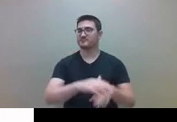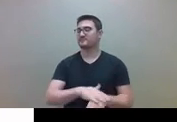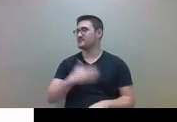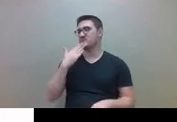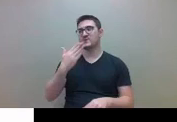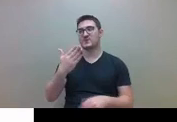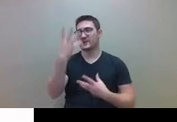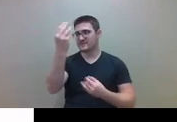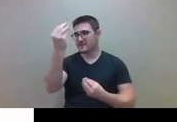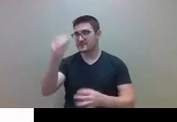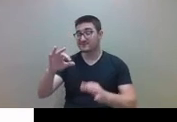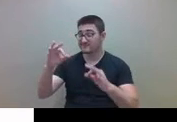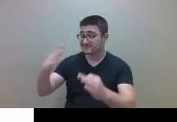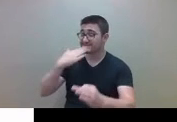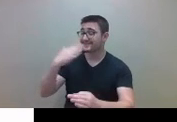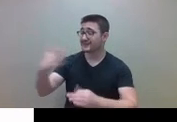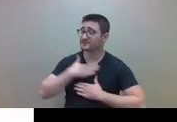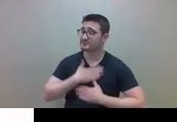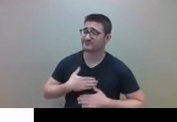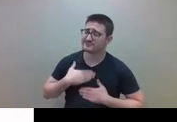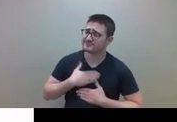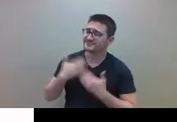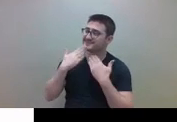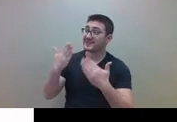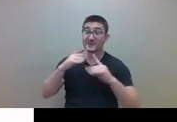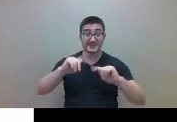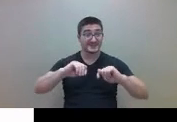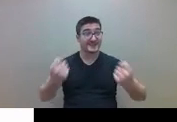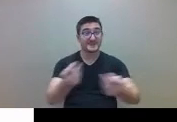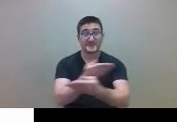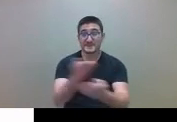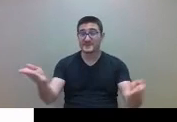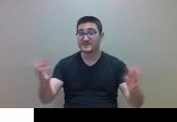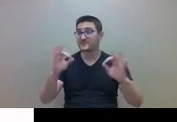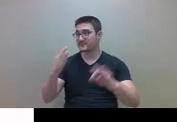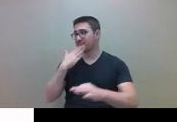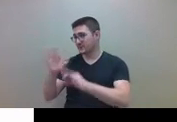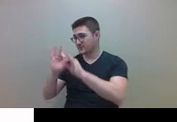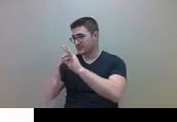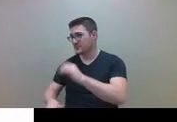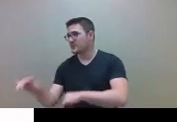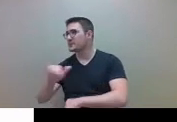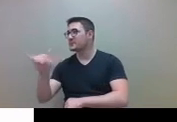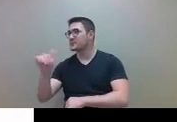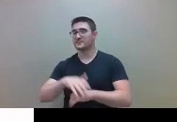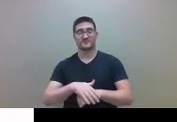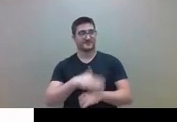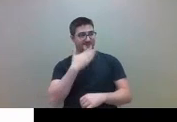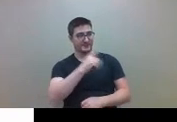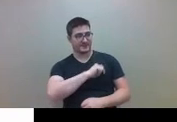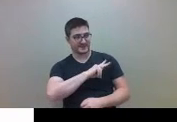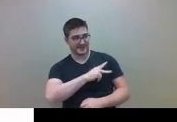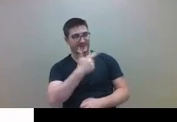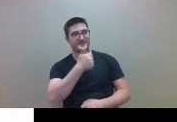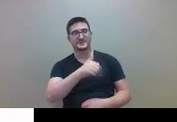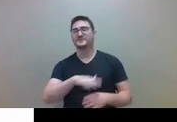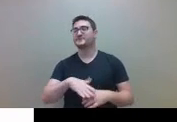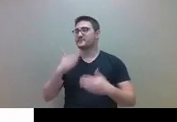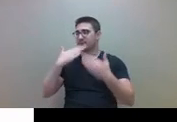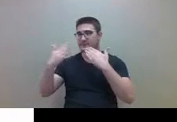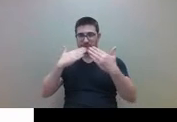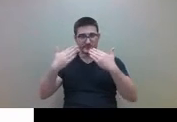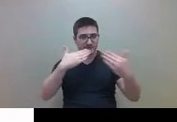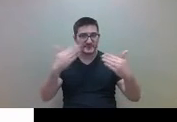information. Really appreciate it. Thanks to the Wonderful. team. Thank you to the interpreter as well. Thank you, Timothy. Thank